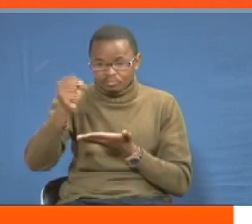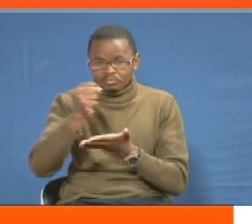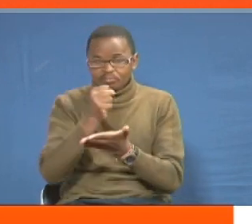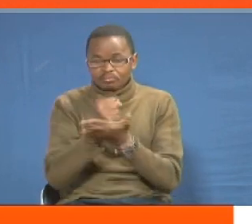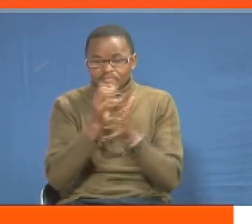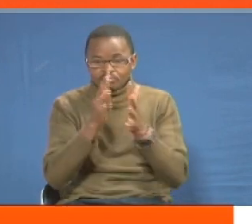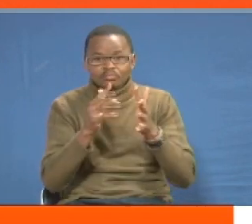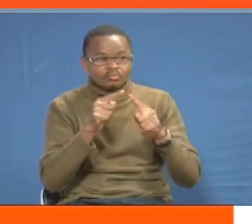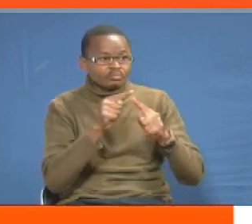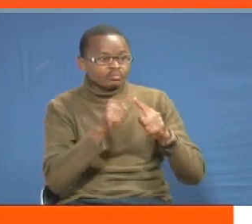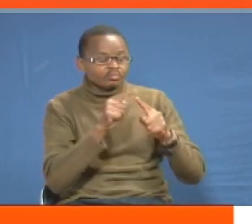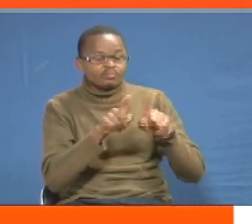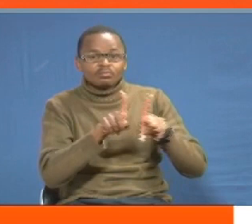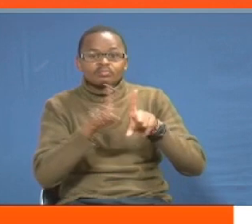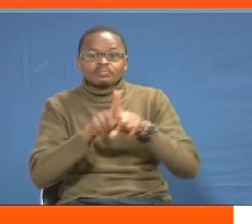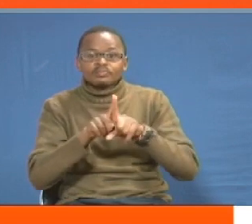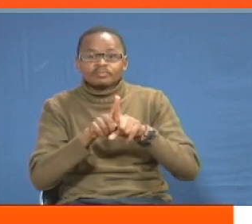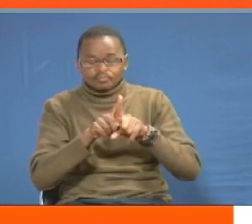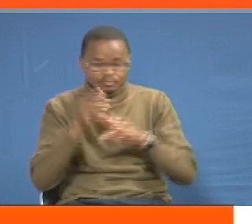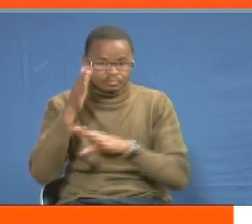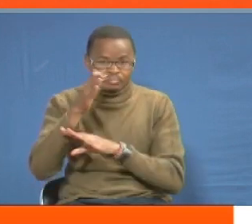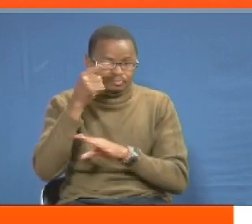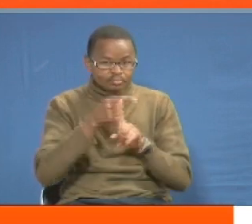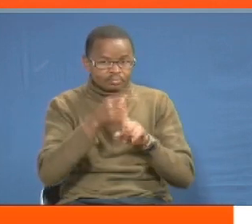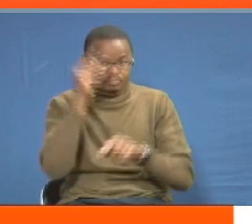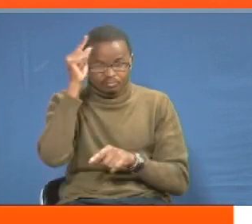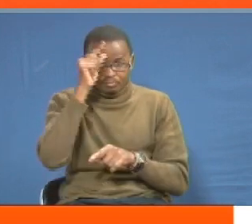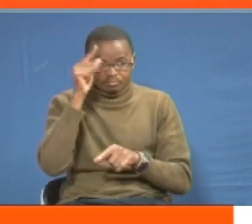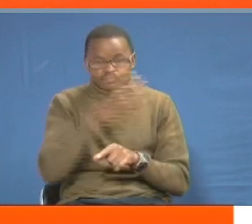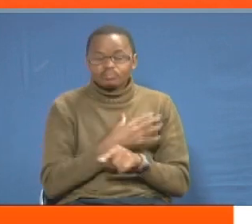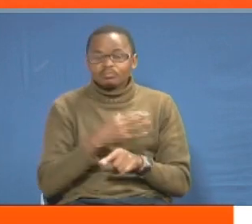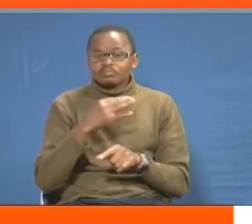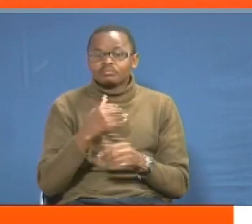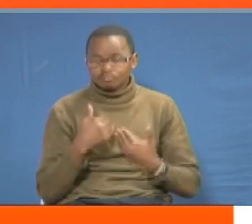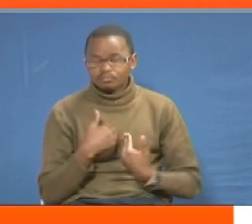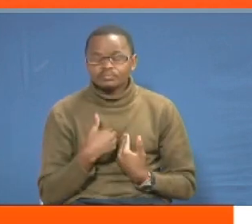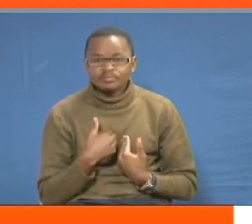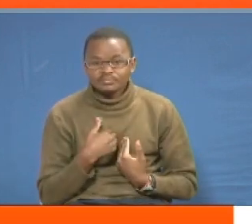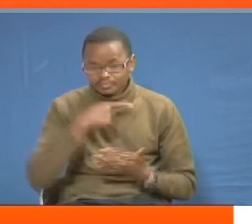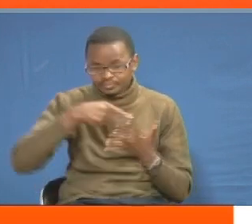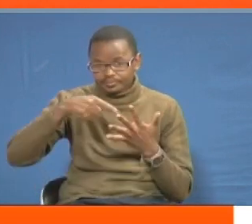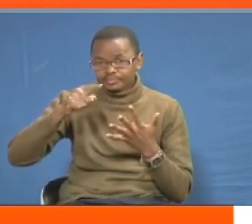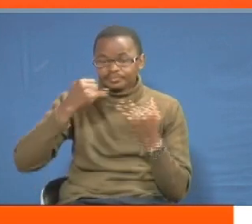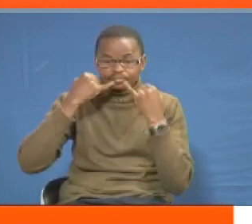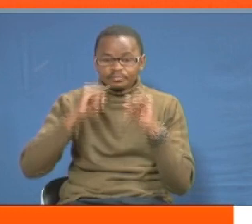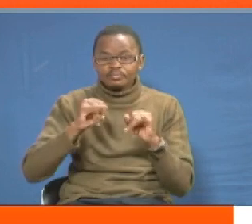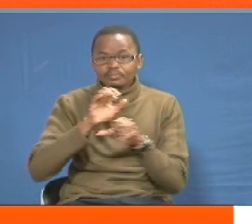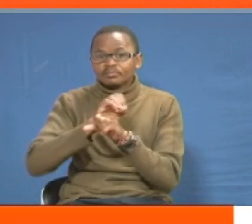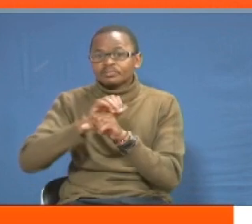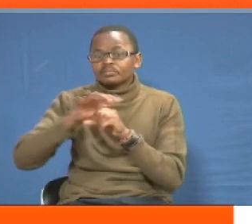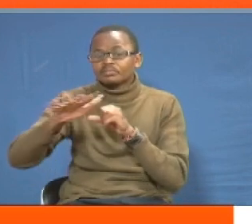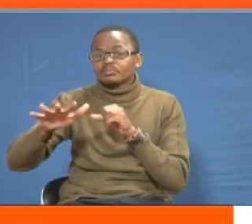government officers for them to even hear directly from the government and to have the right information